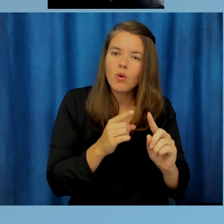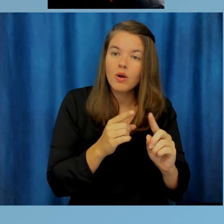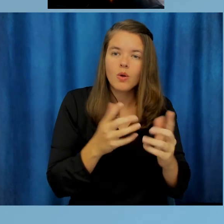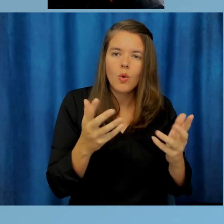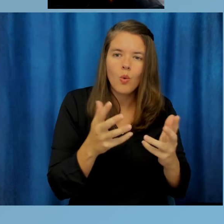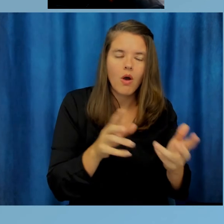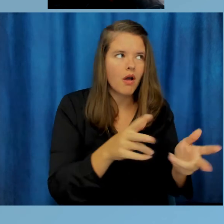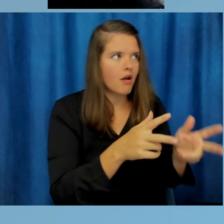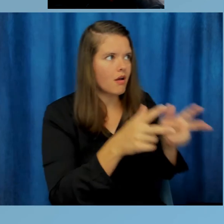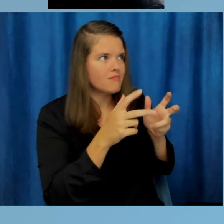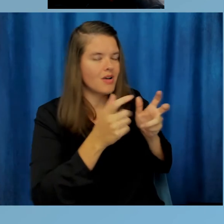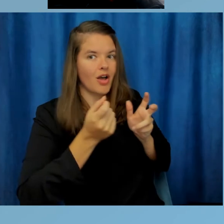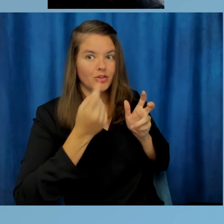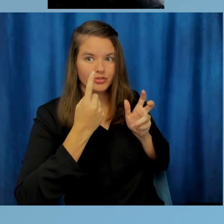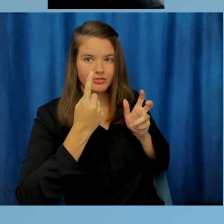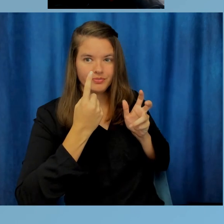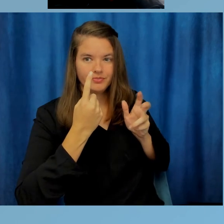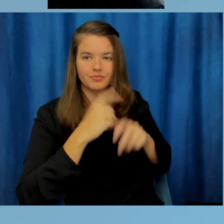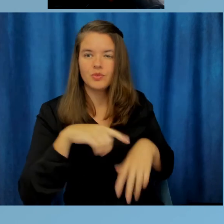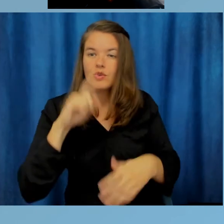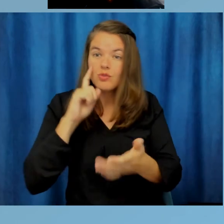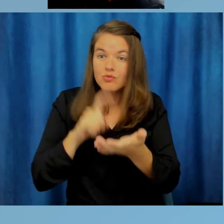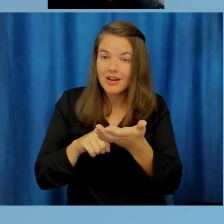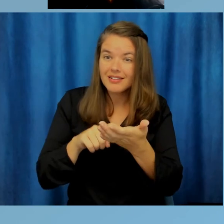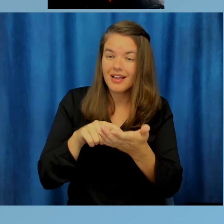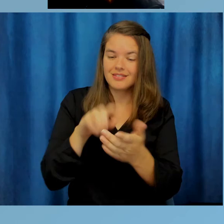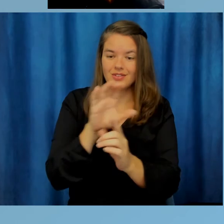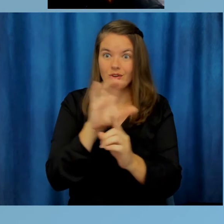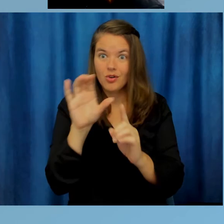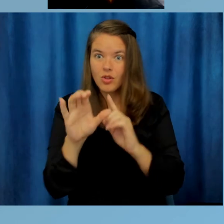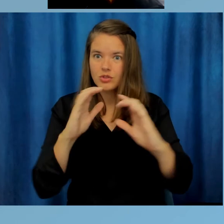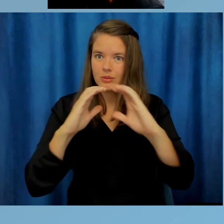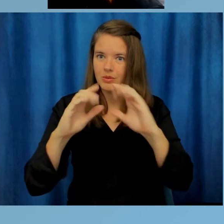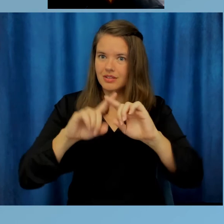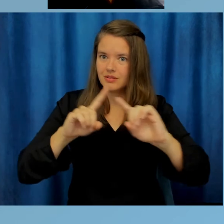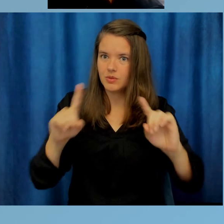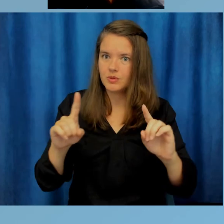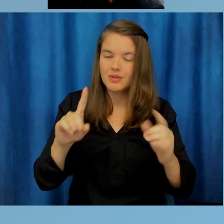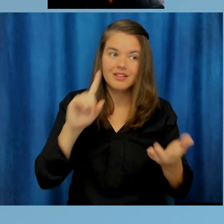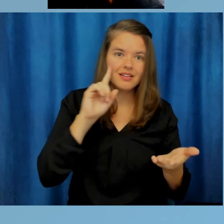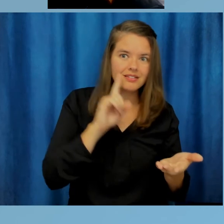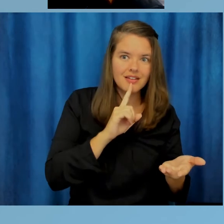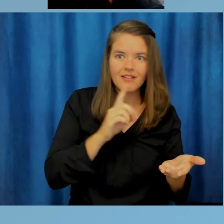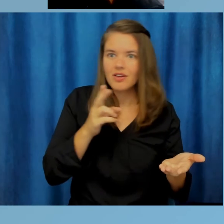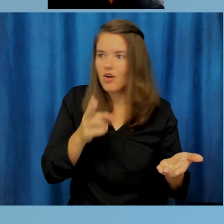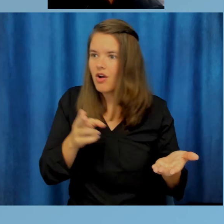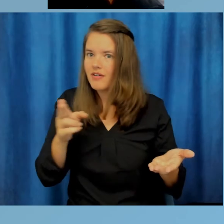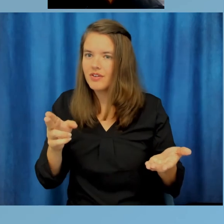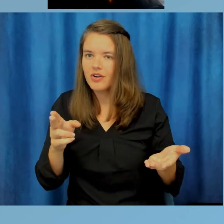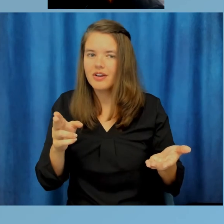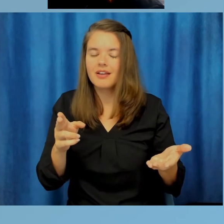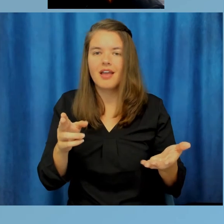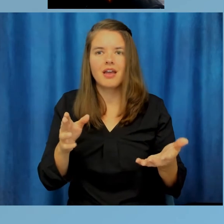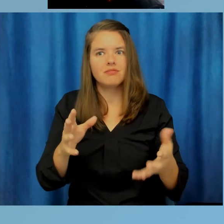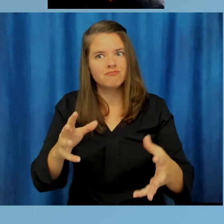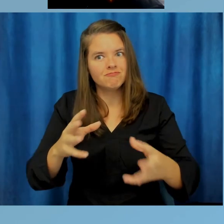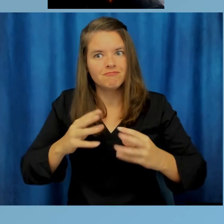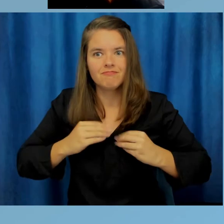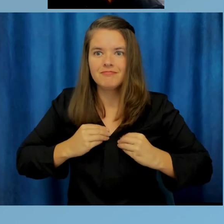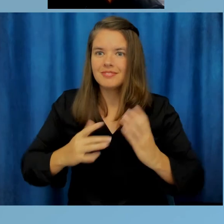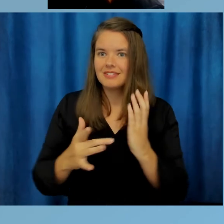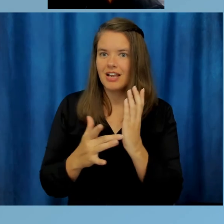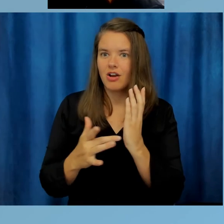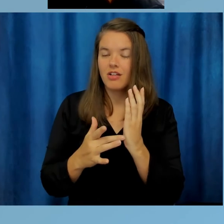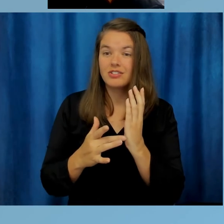what's understood. By recognizing the cultural communication differences between the deaf and hard of hearing and